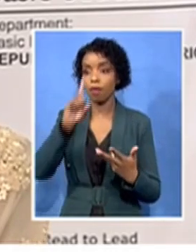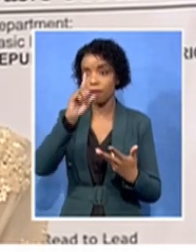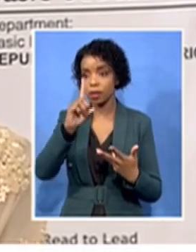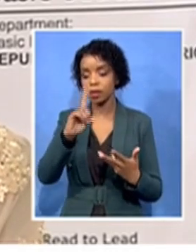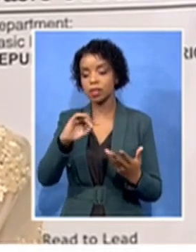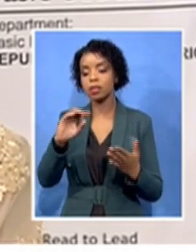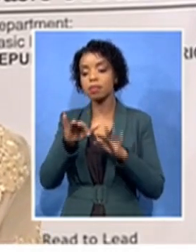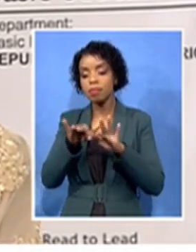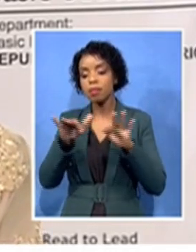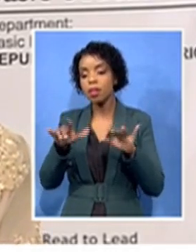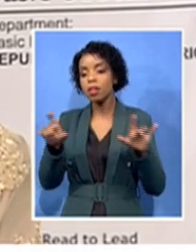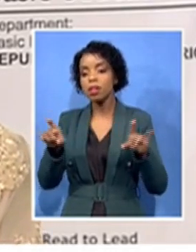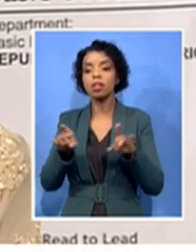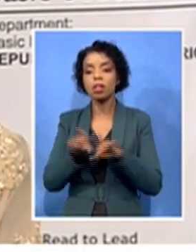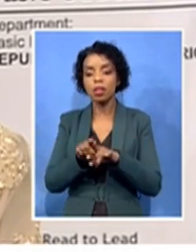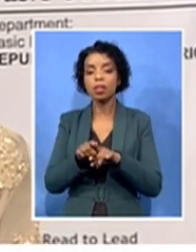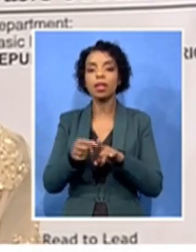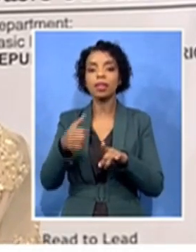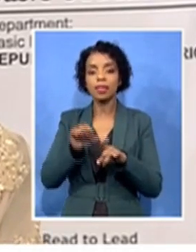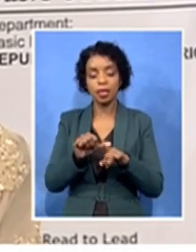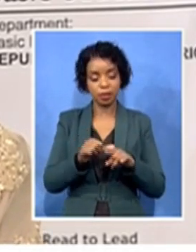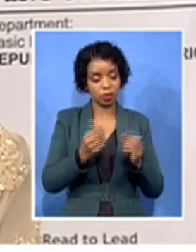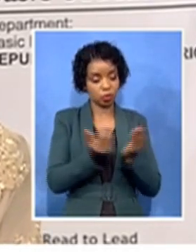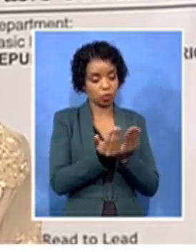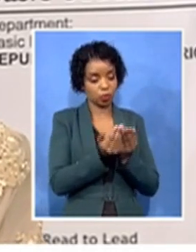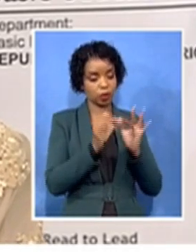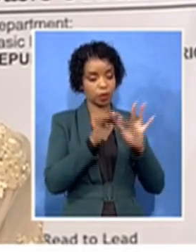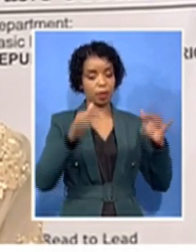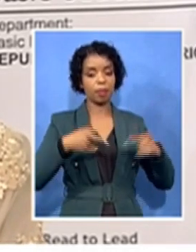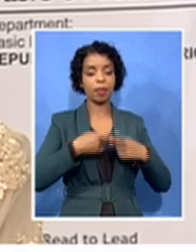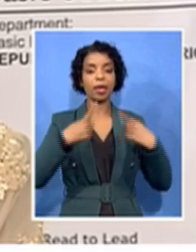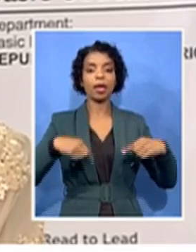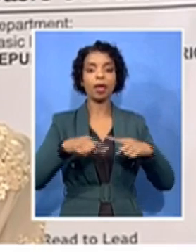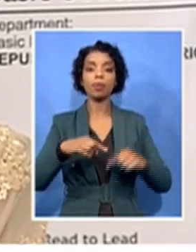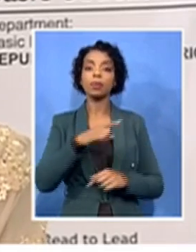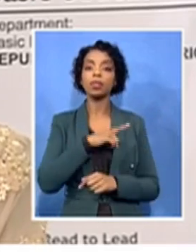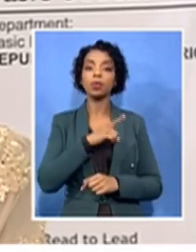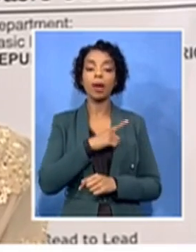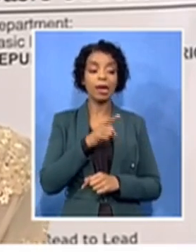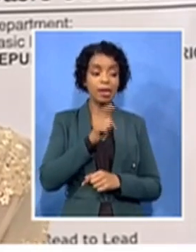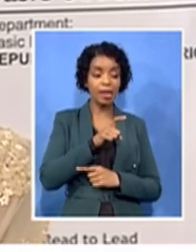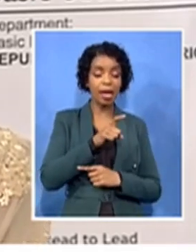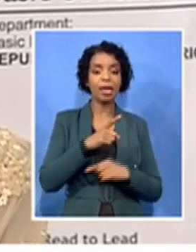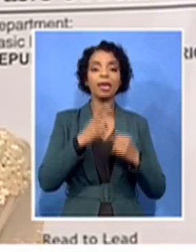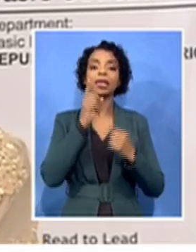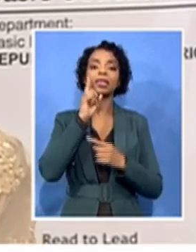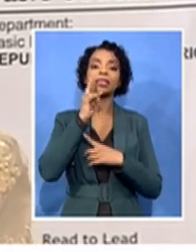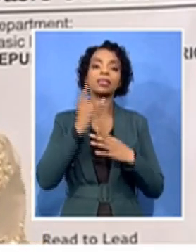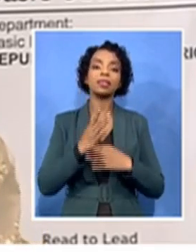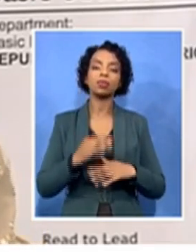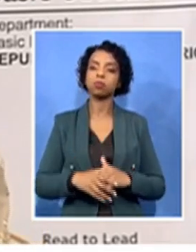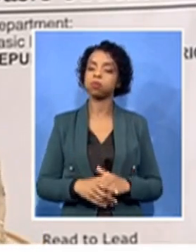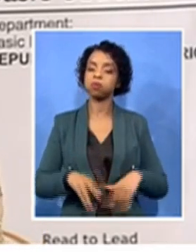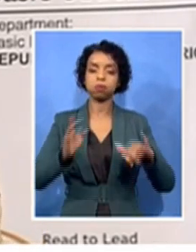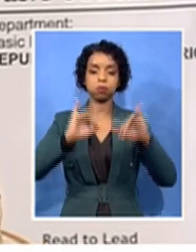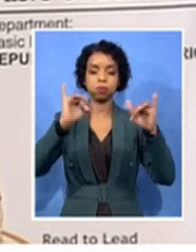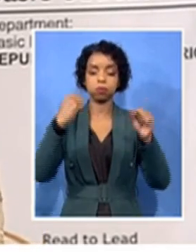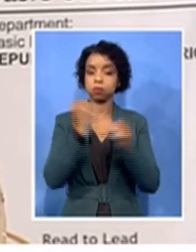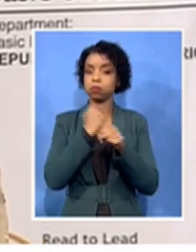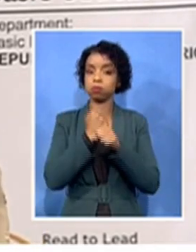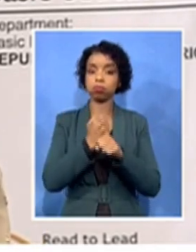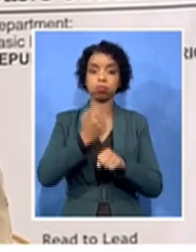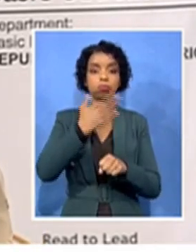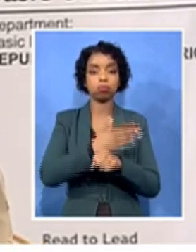are aware that teachers work in unfavorable conditions generated by environmental factors such as the prevalence of